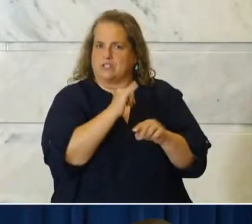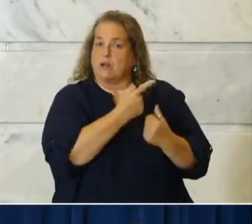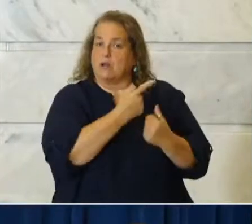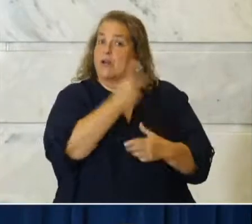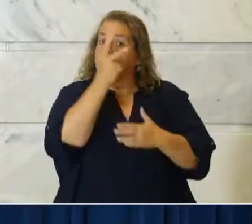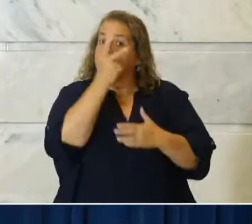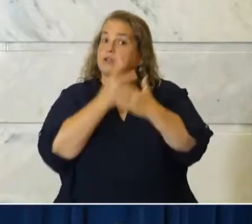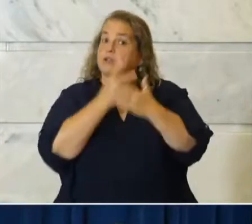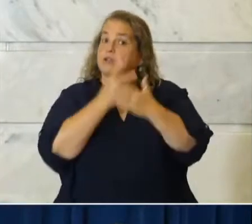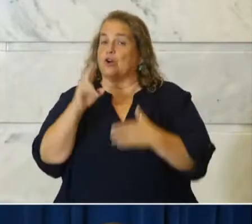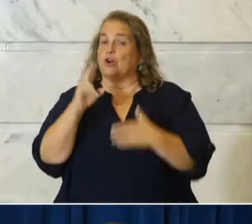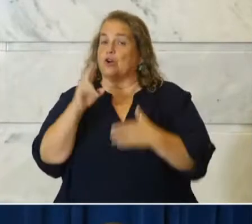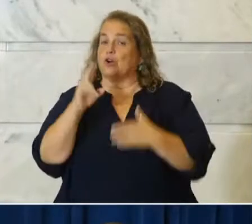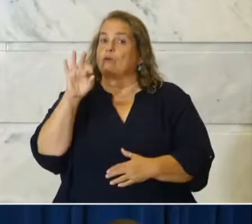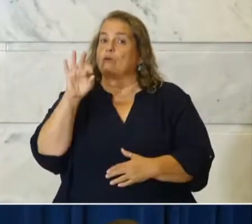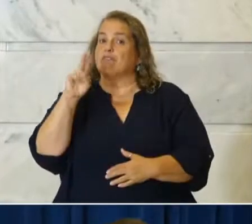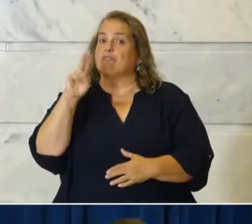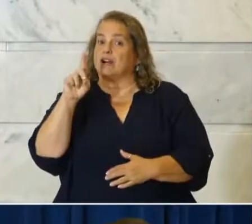fund shortfall of